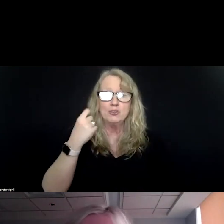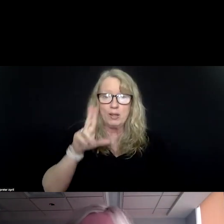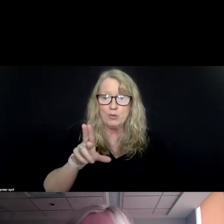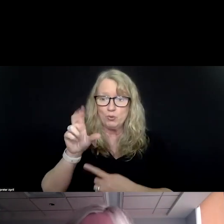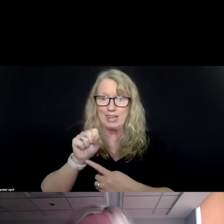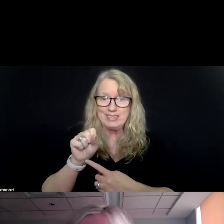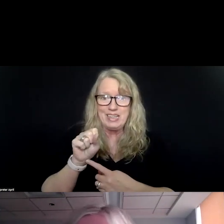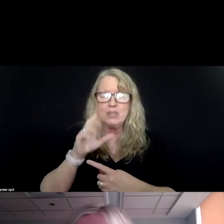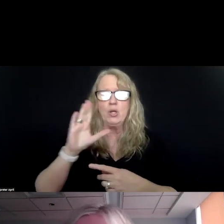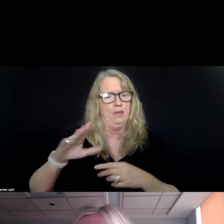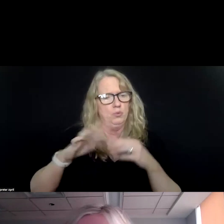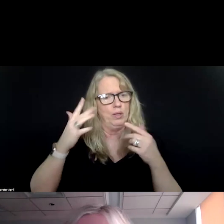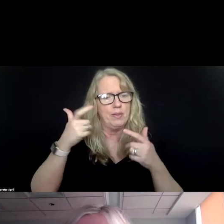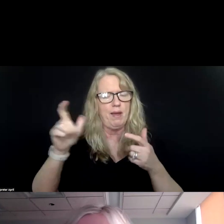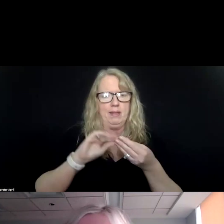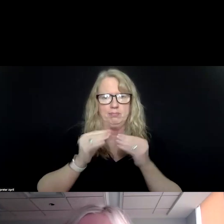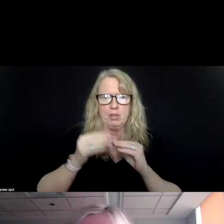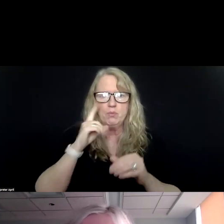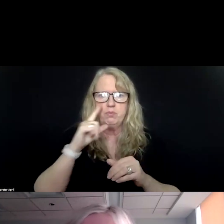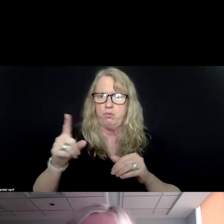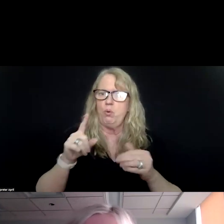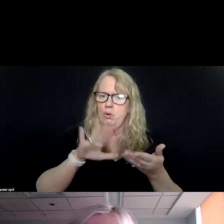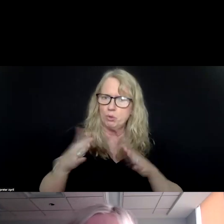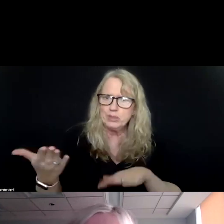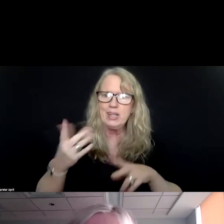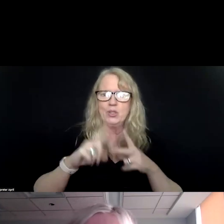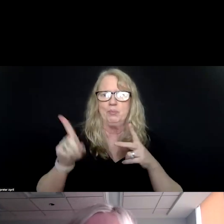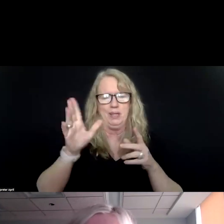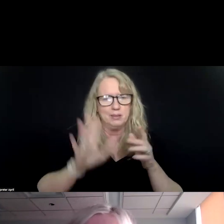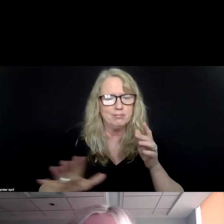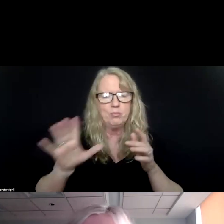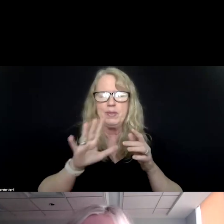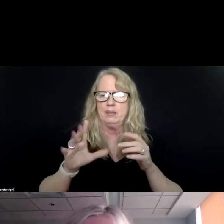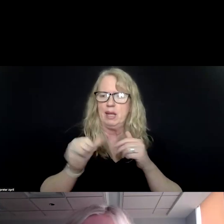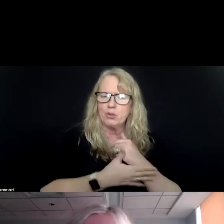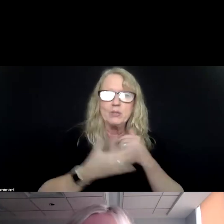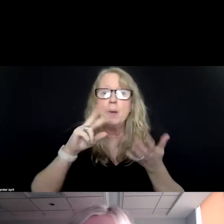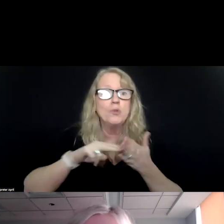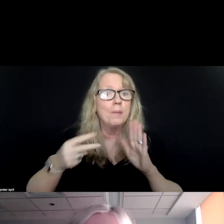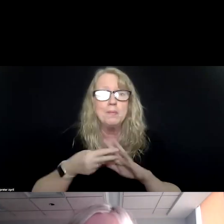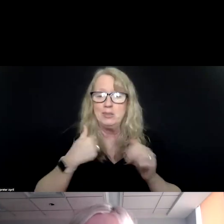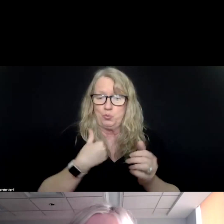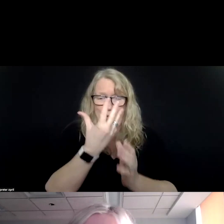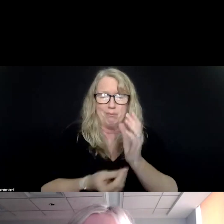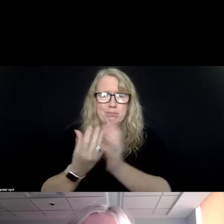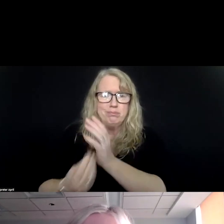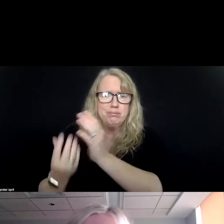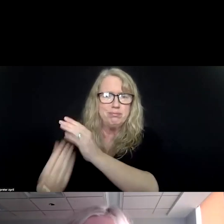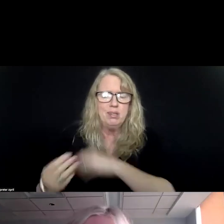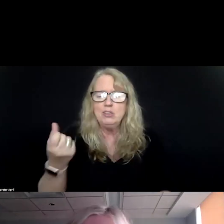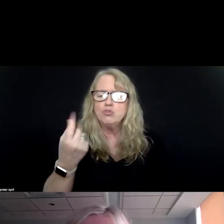has one of the highest rates of maternal mortality in higher income countries. And what that means is that we're losing over